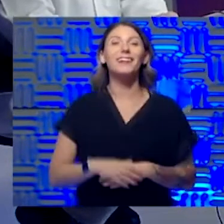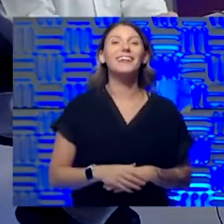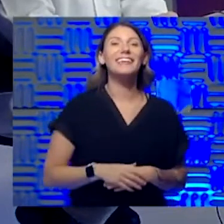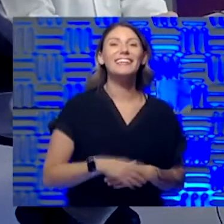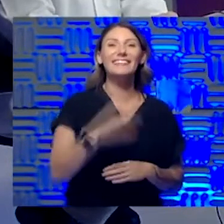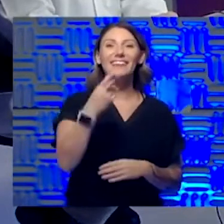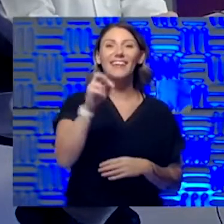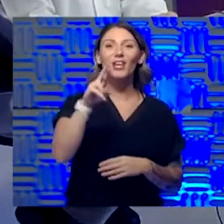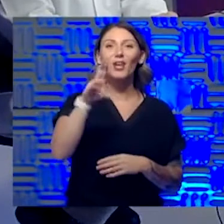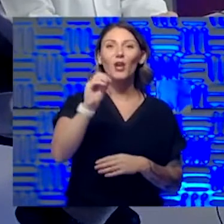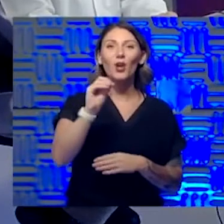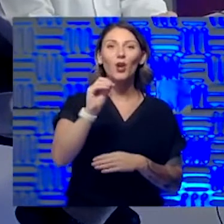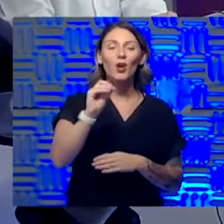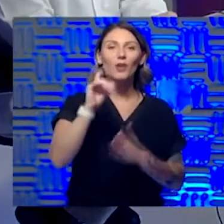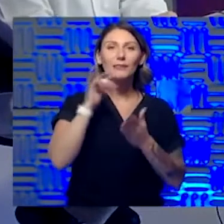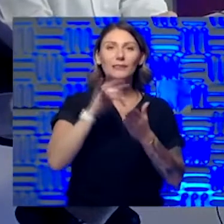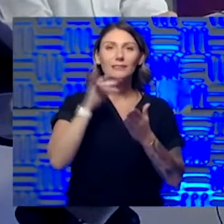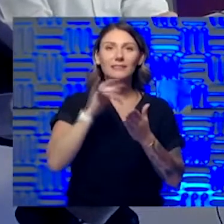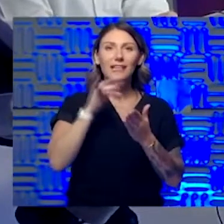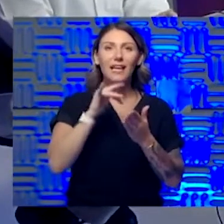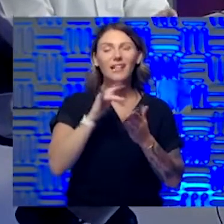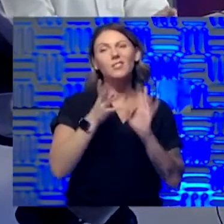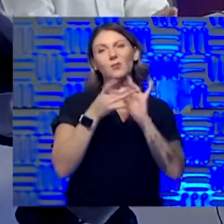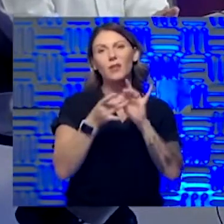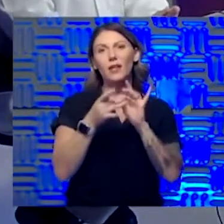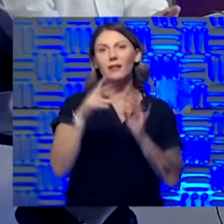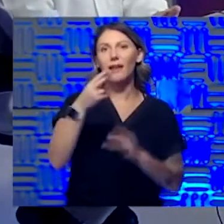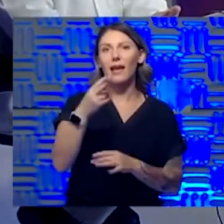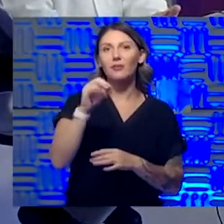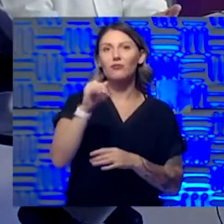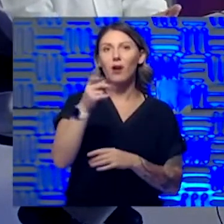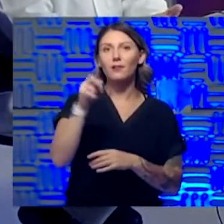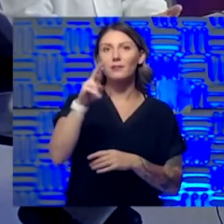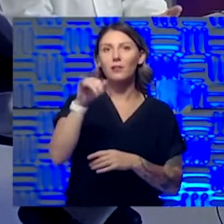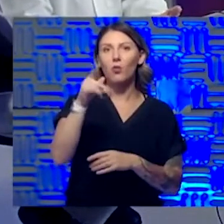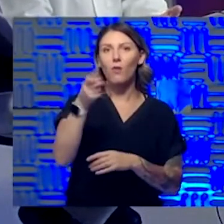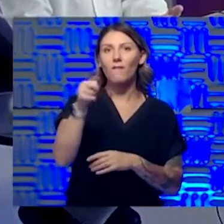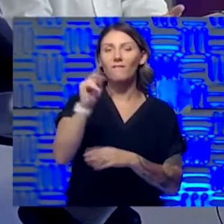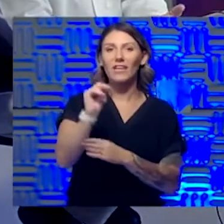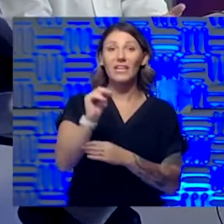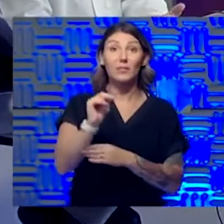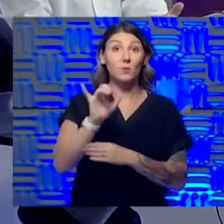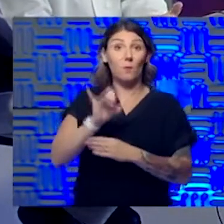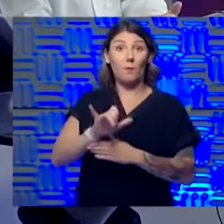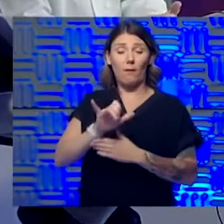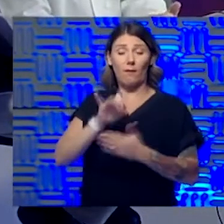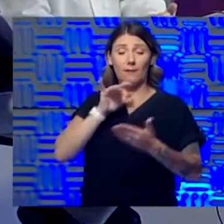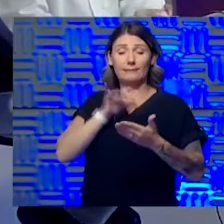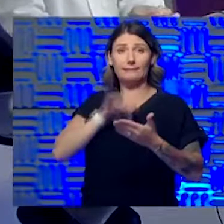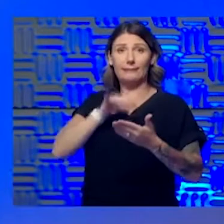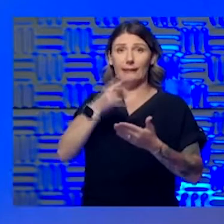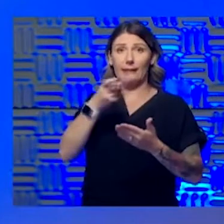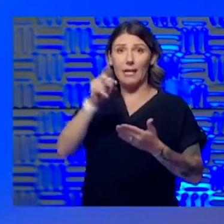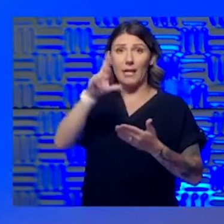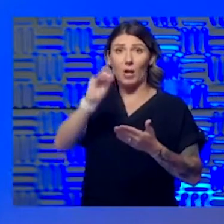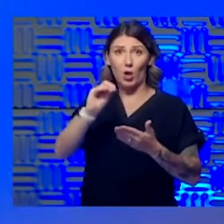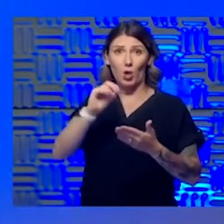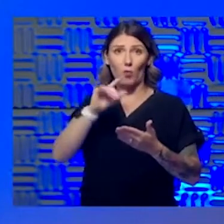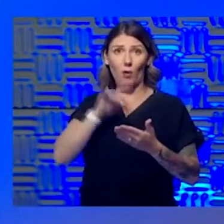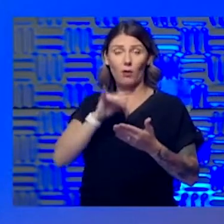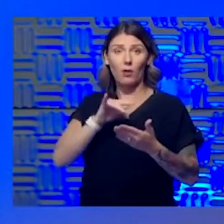more for the hydroxychloroquine, Dana. Yep. So the HEROES study it's for we're looking